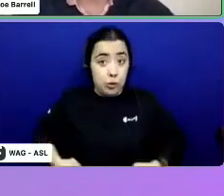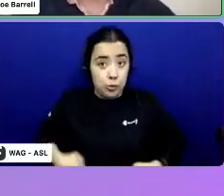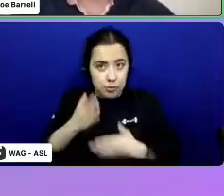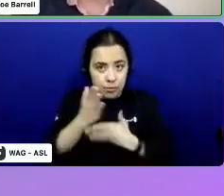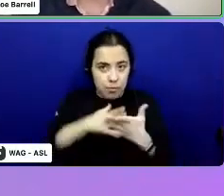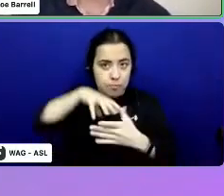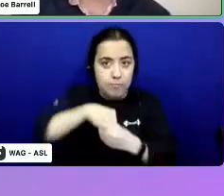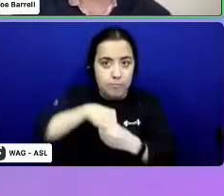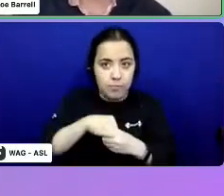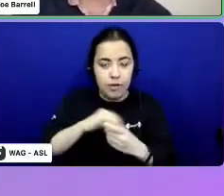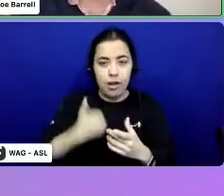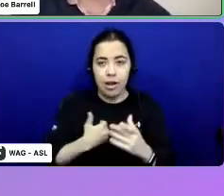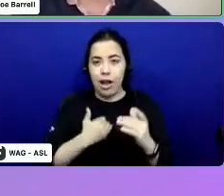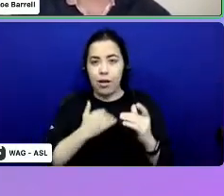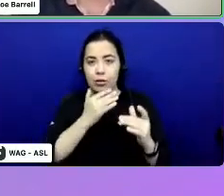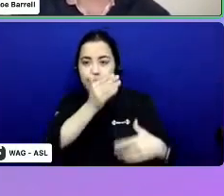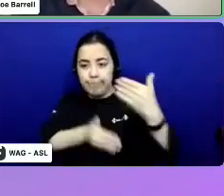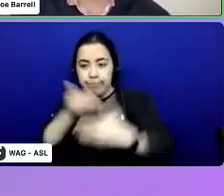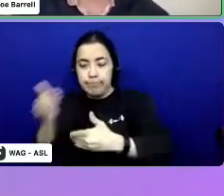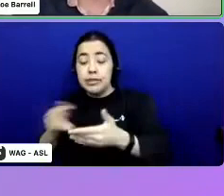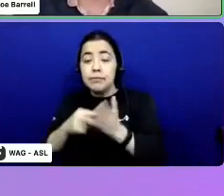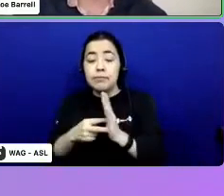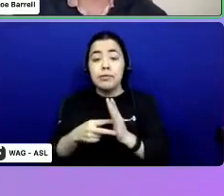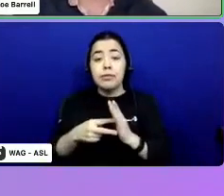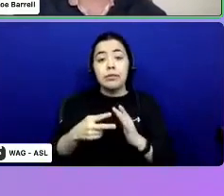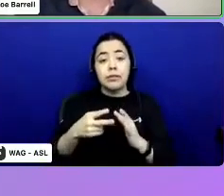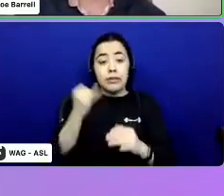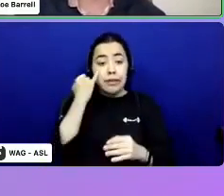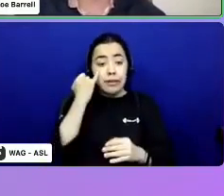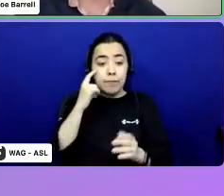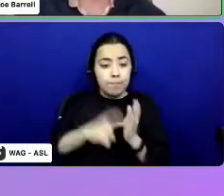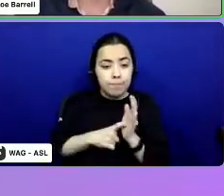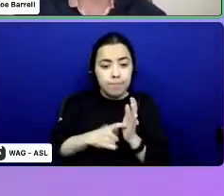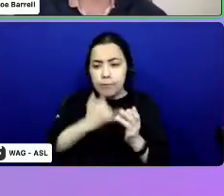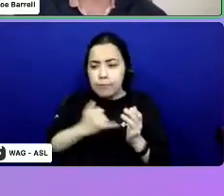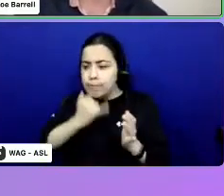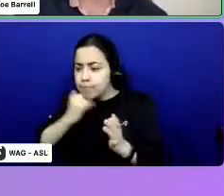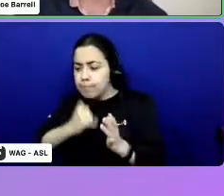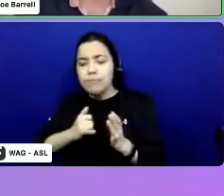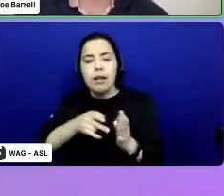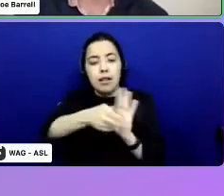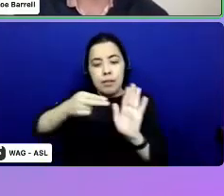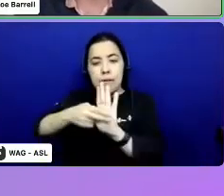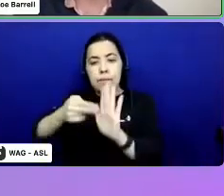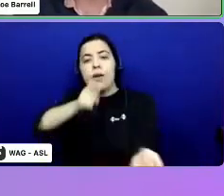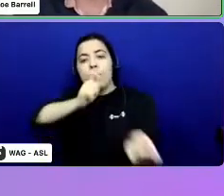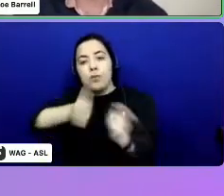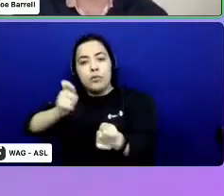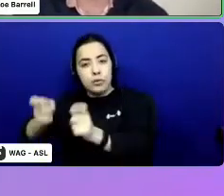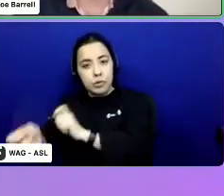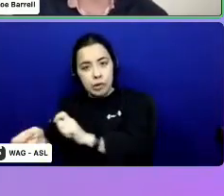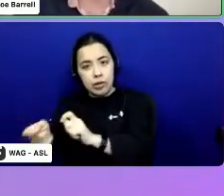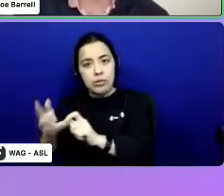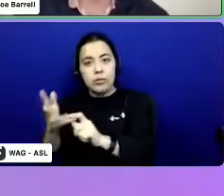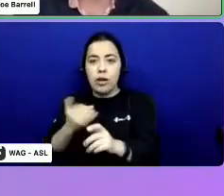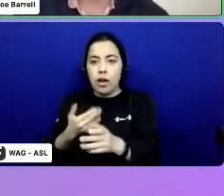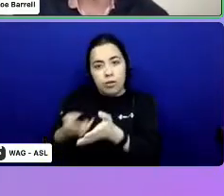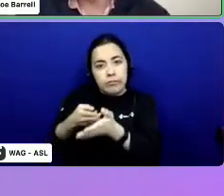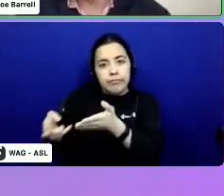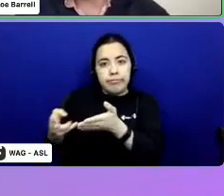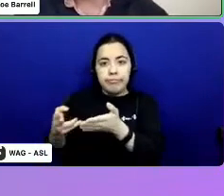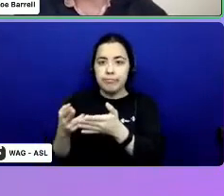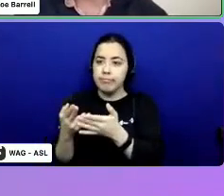pipeline. Humans will actually correct these model-produced labels and verify their integrity so our model doesn't lapse in its